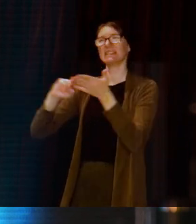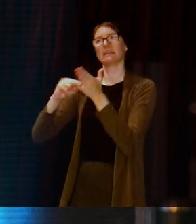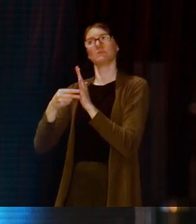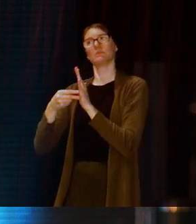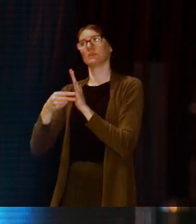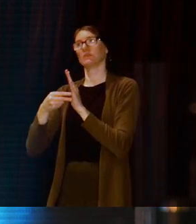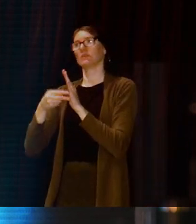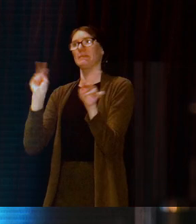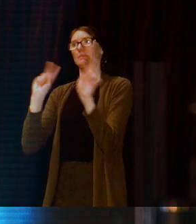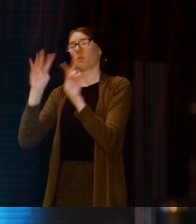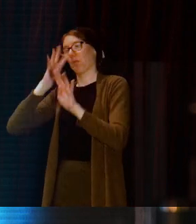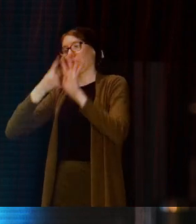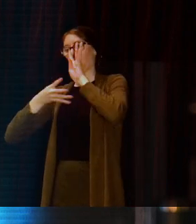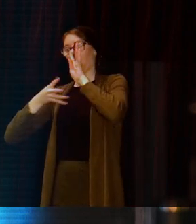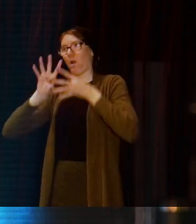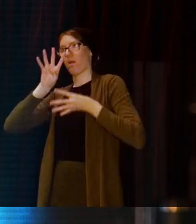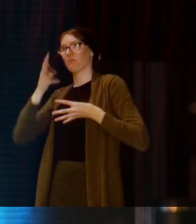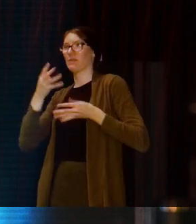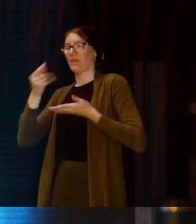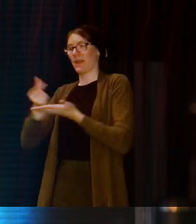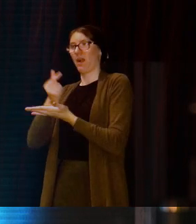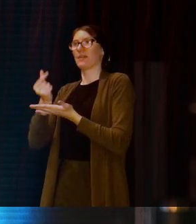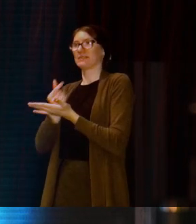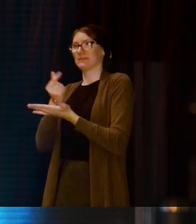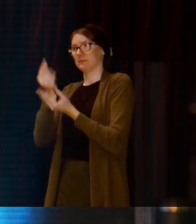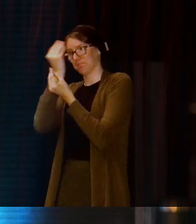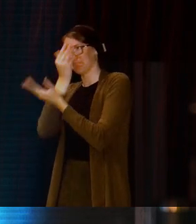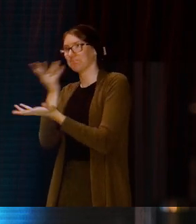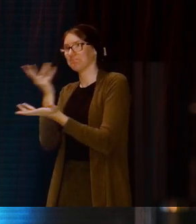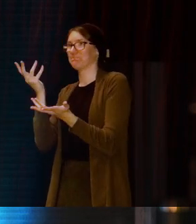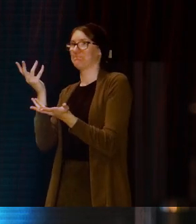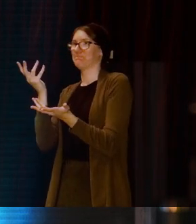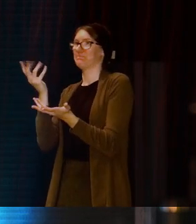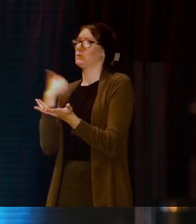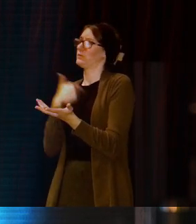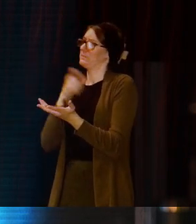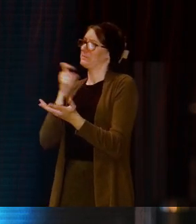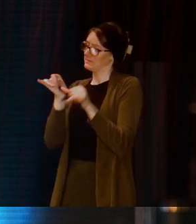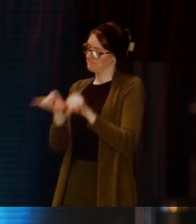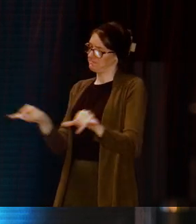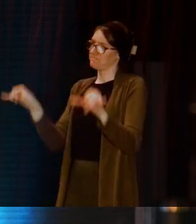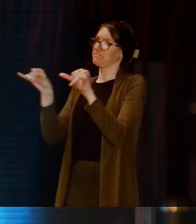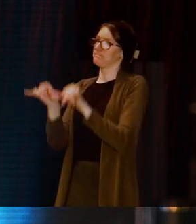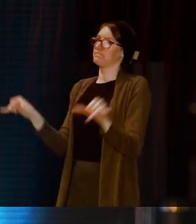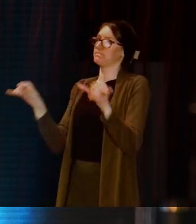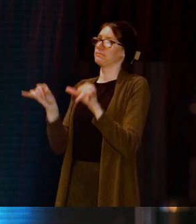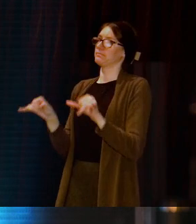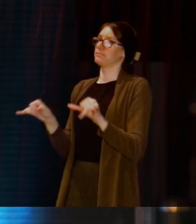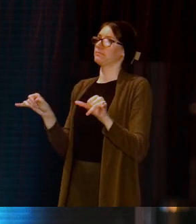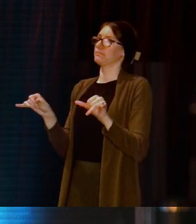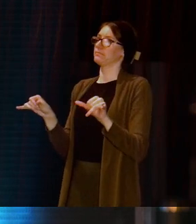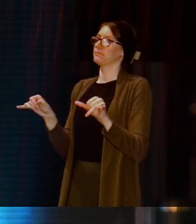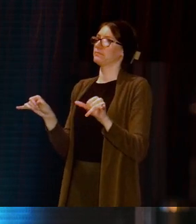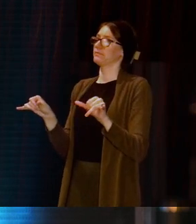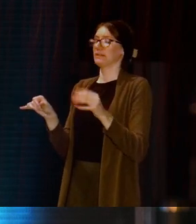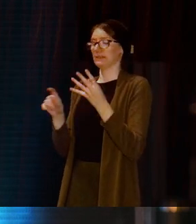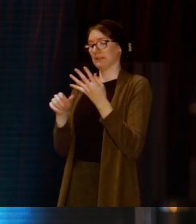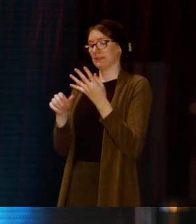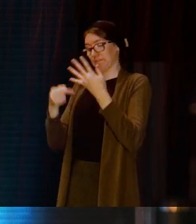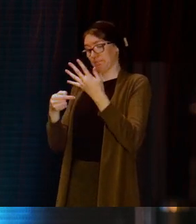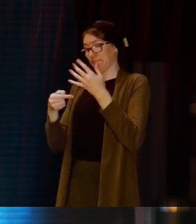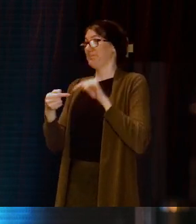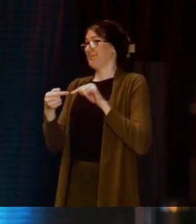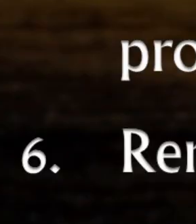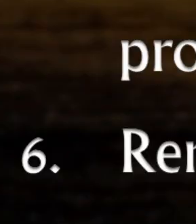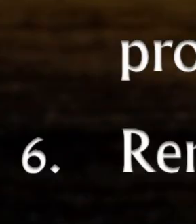going to be heard regarding the truth of the gospel. We've got to be consistent. And sixth and finally, when we see